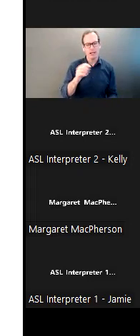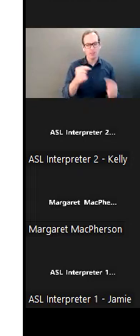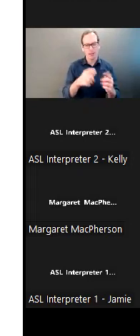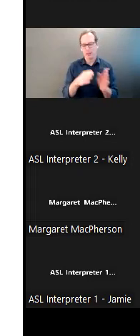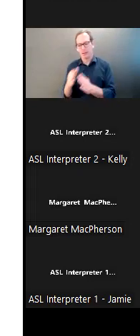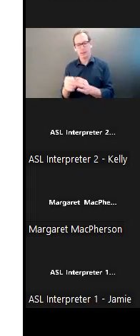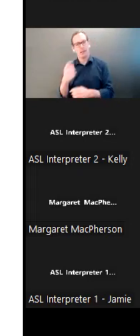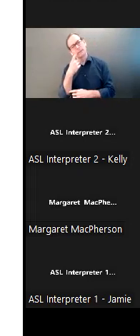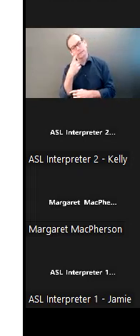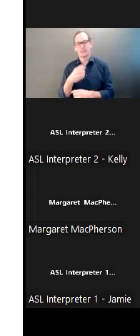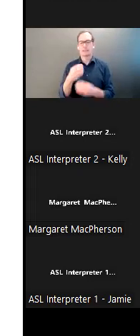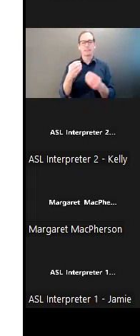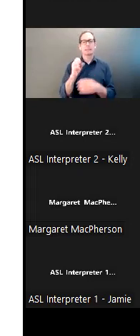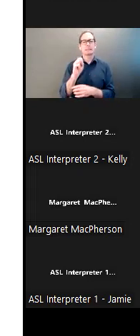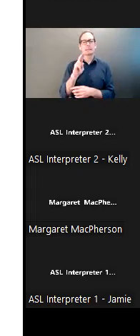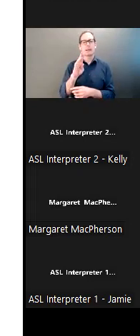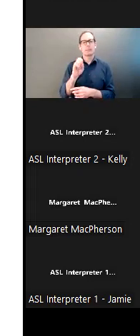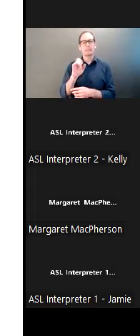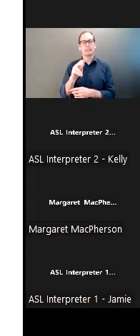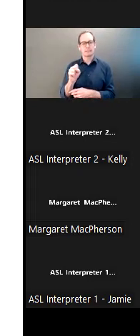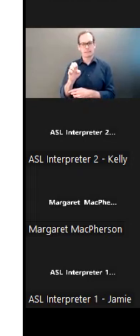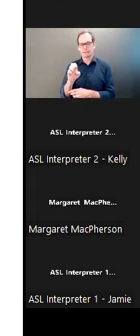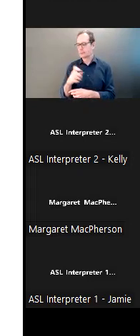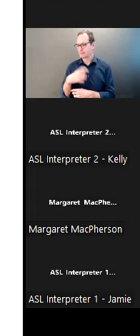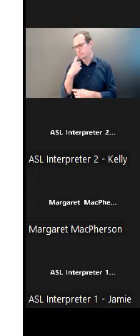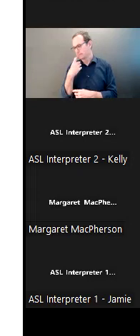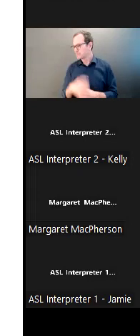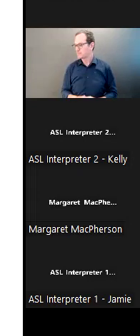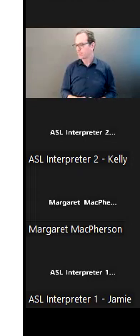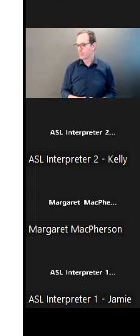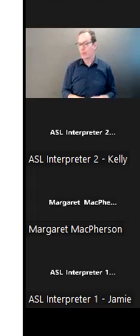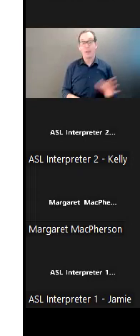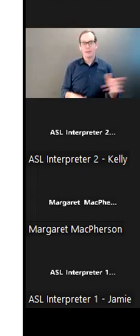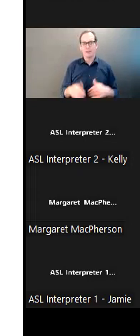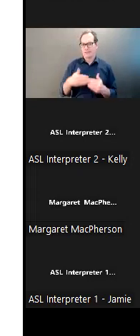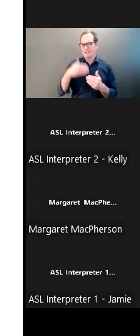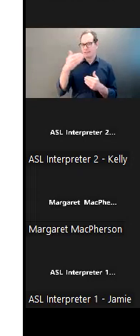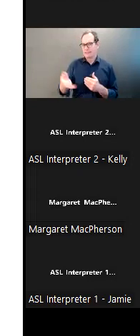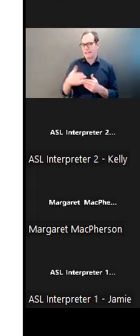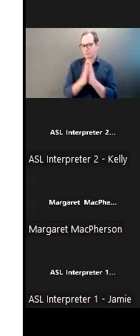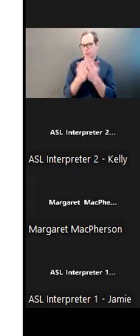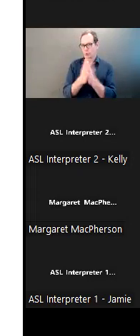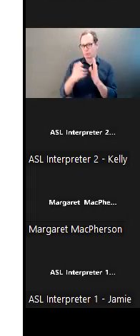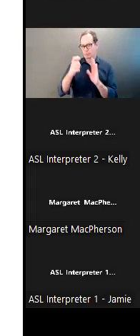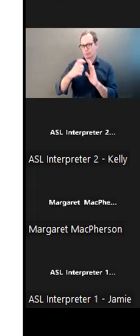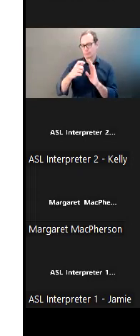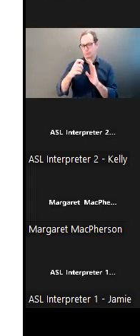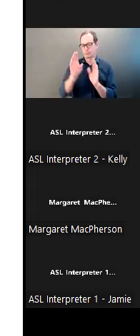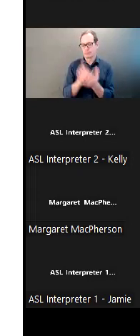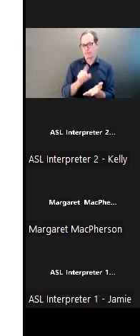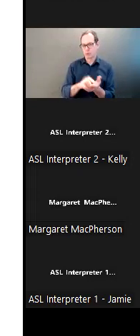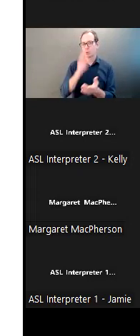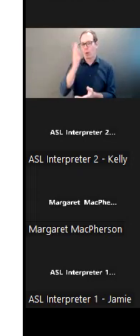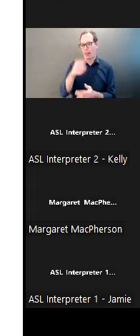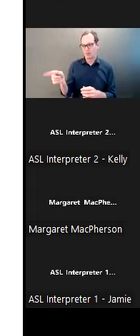you this graphic. And this is in a forthcoming volume that we're about to publish. I'll tell you about a little bit later. But this, I